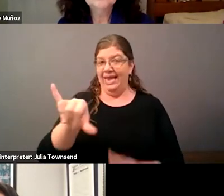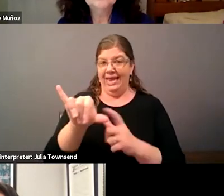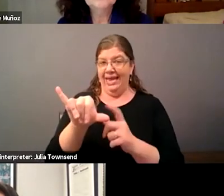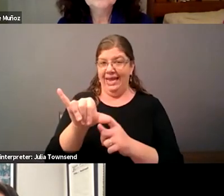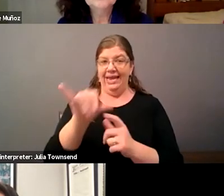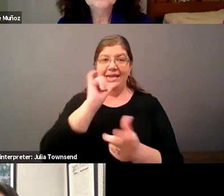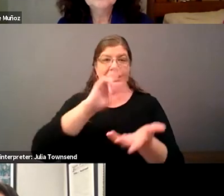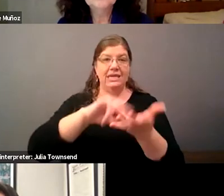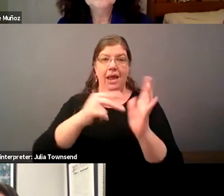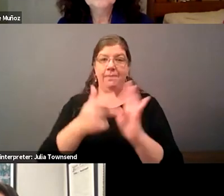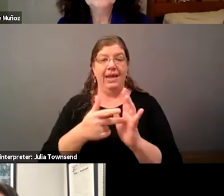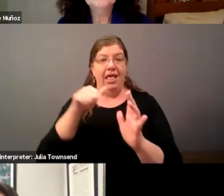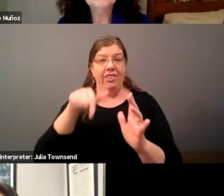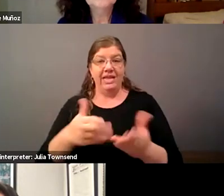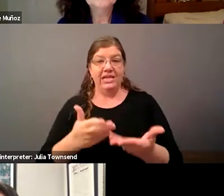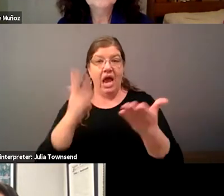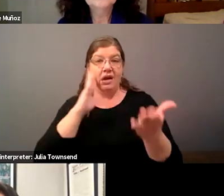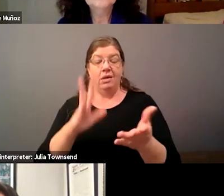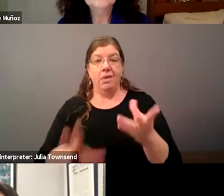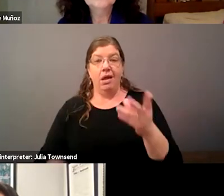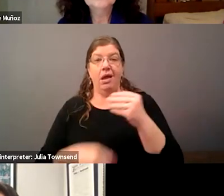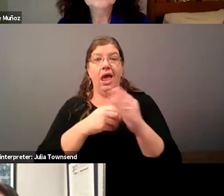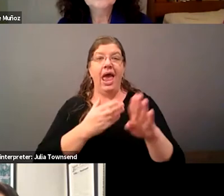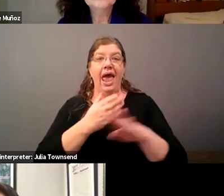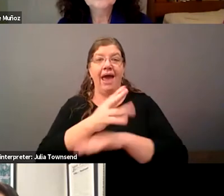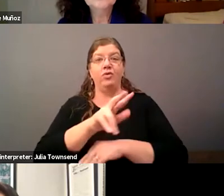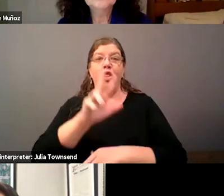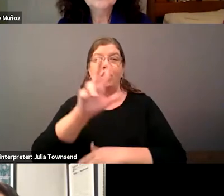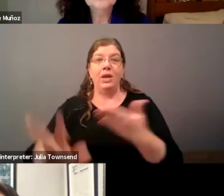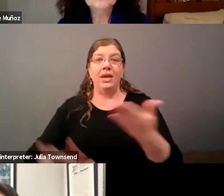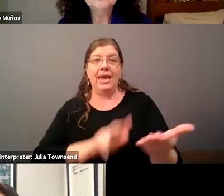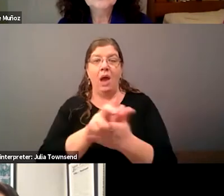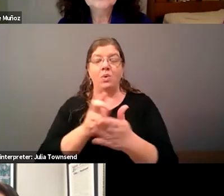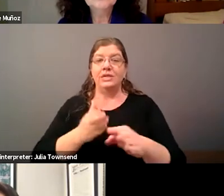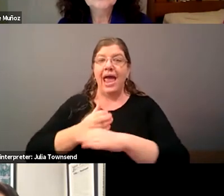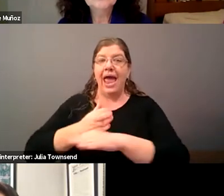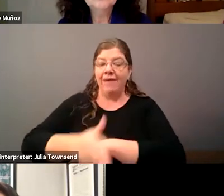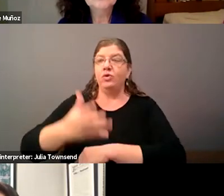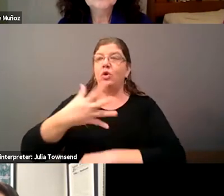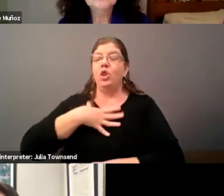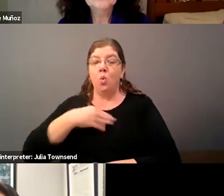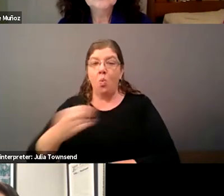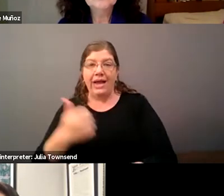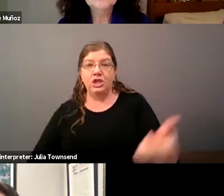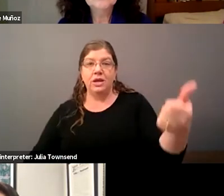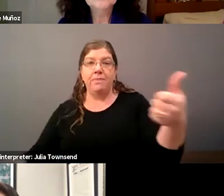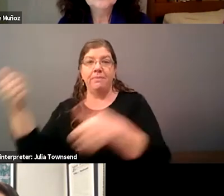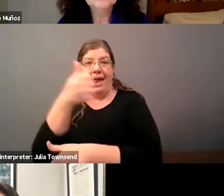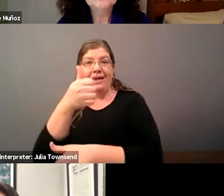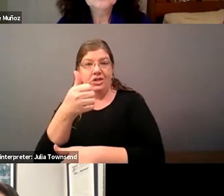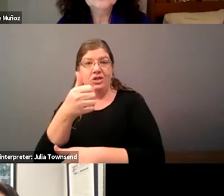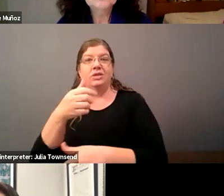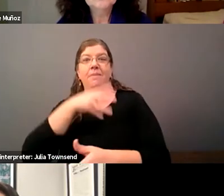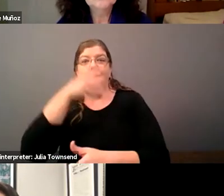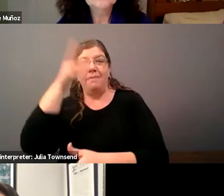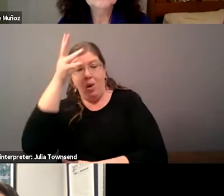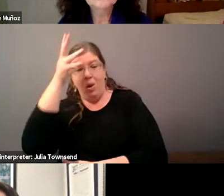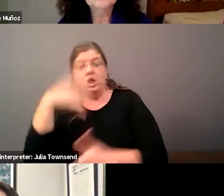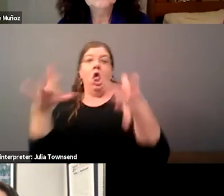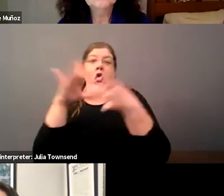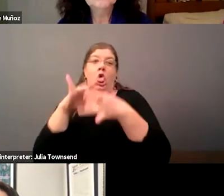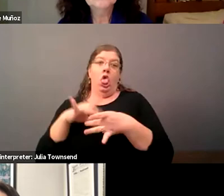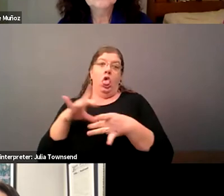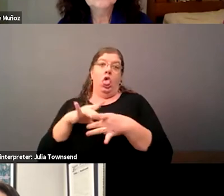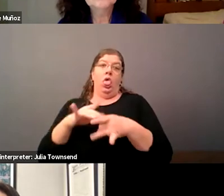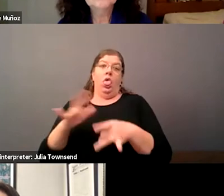three hours after the white supremacist parents in our district have front loaded the dialogue three hours earlier